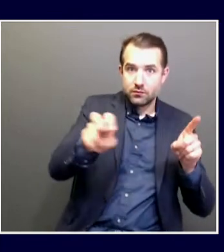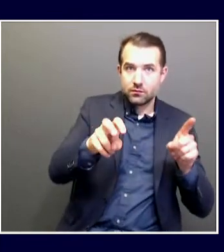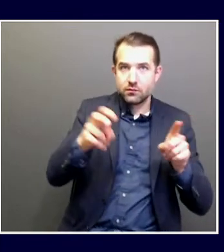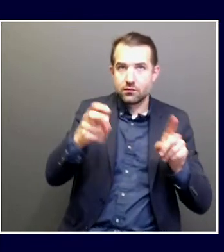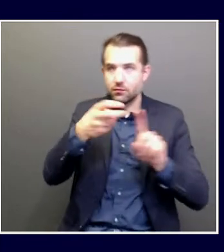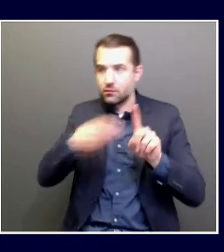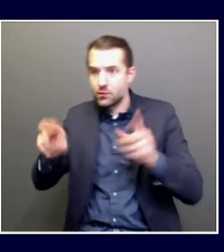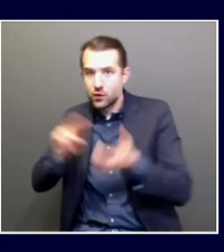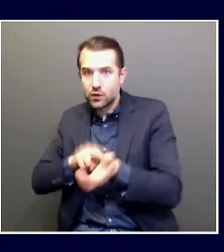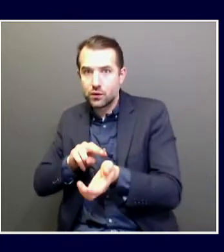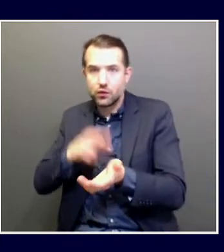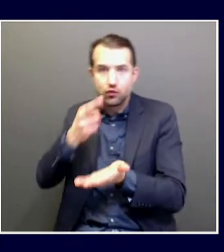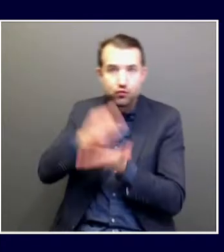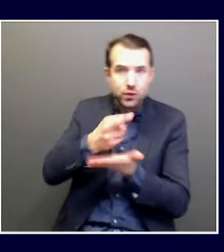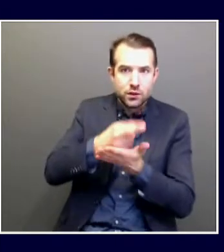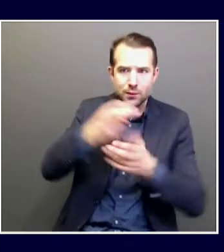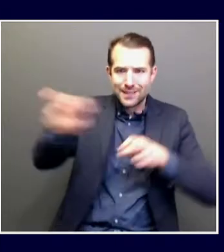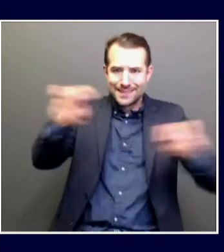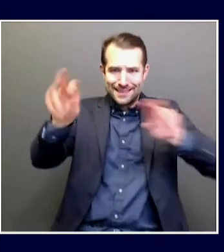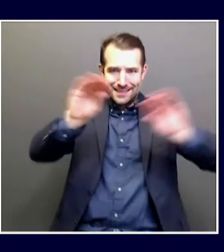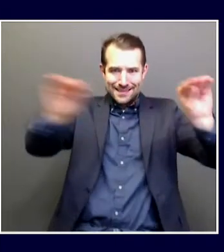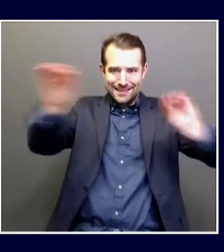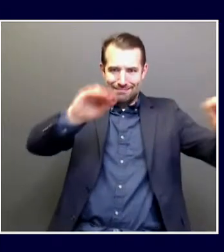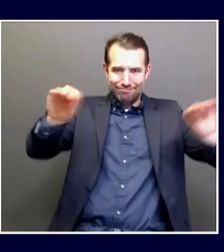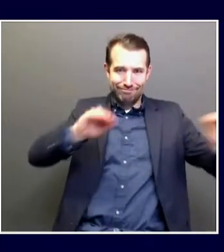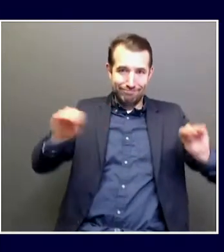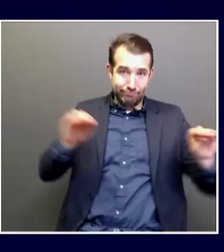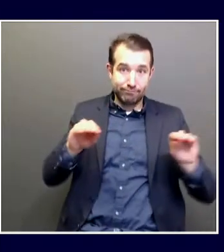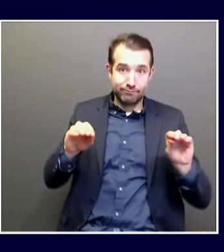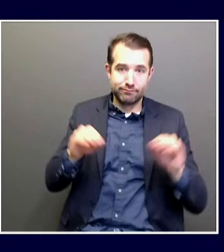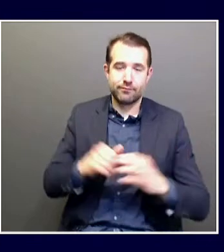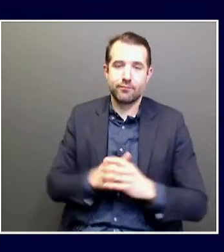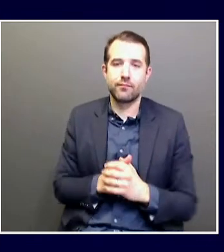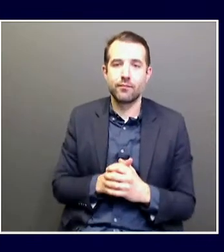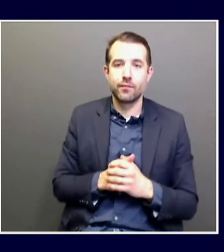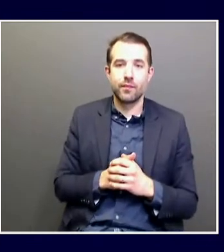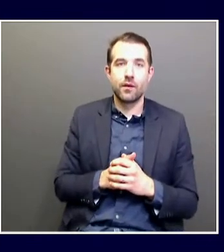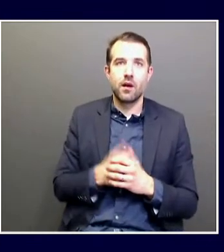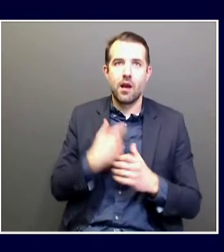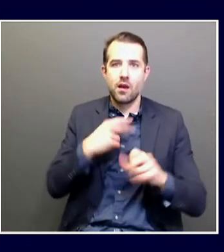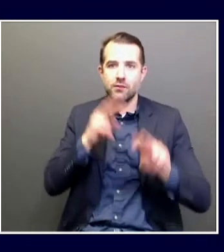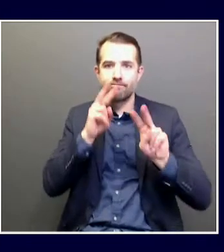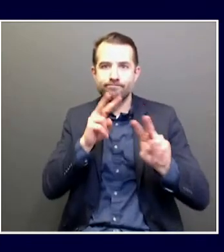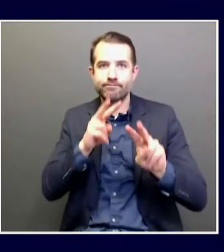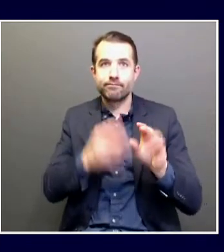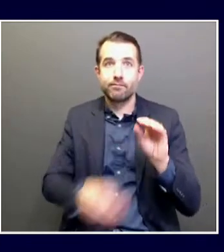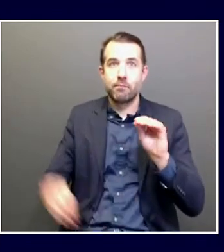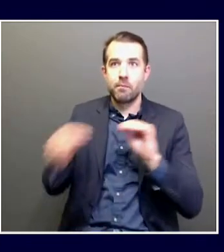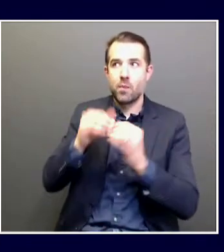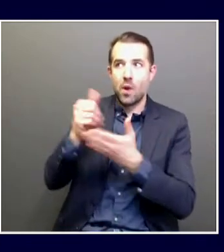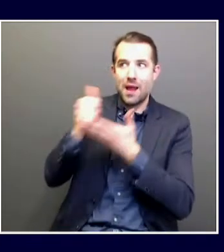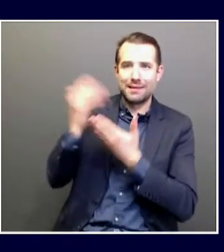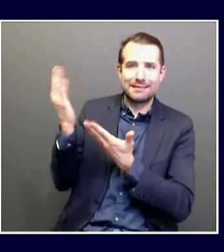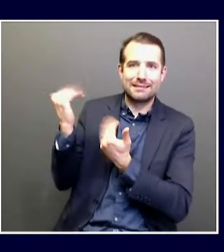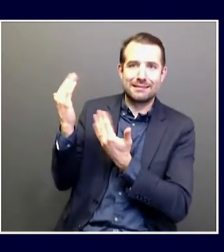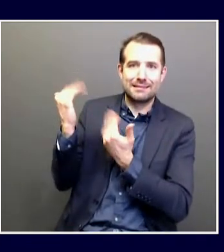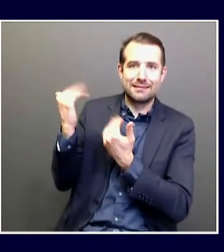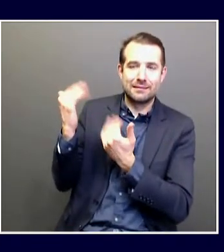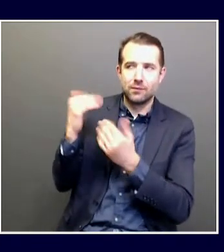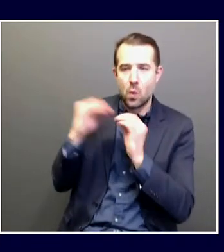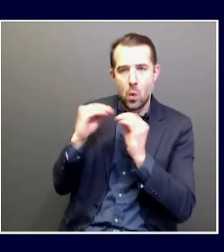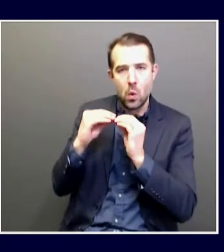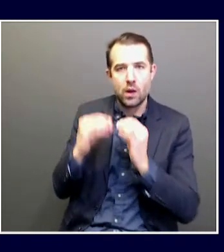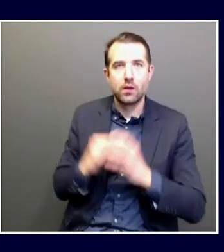done. We are closely monitoring the situation. We still look forward to additional resources coming our way. We did welcome President